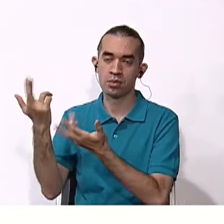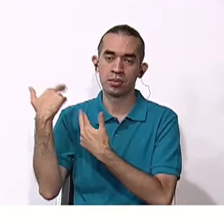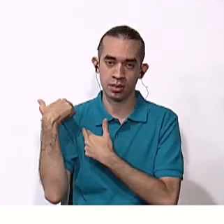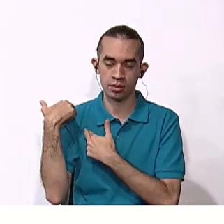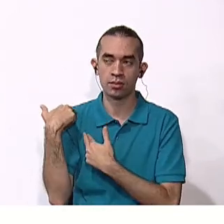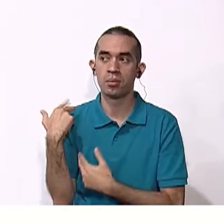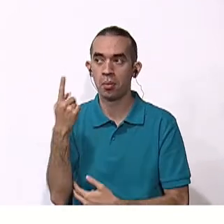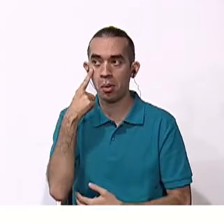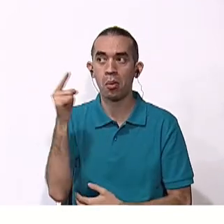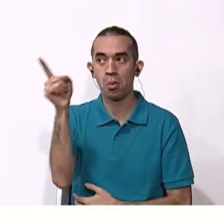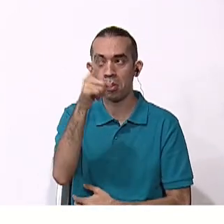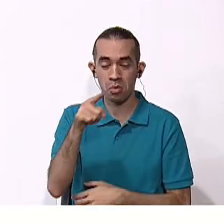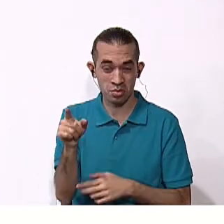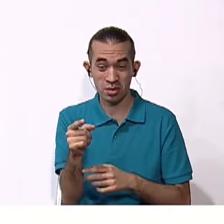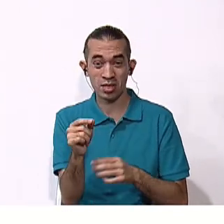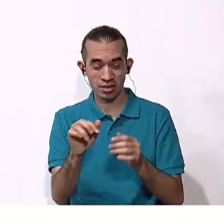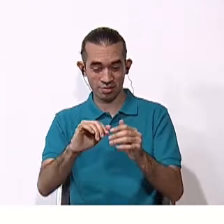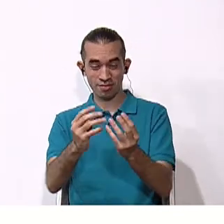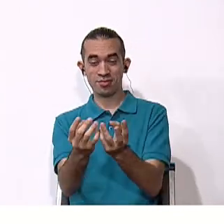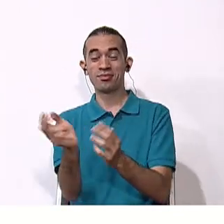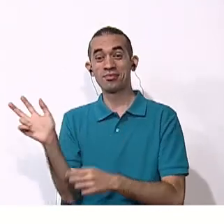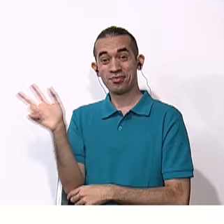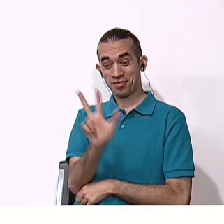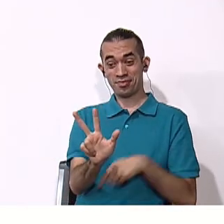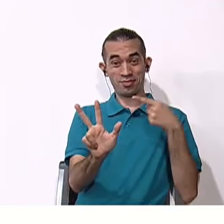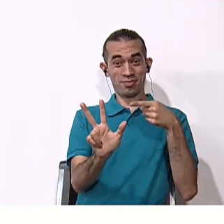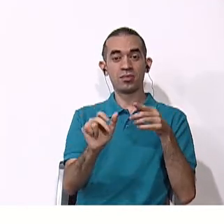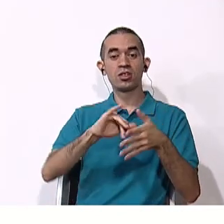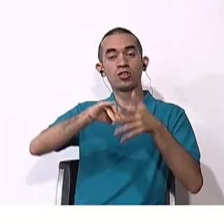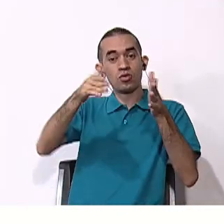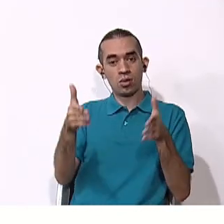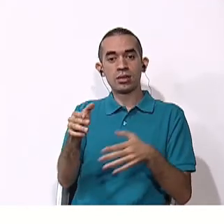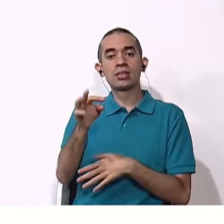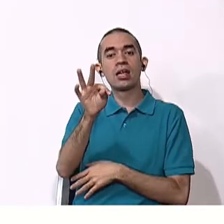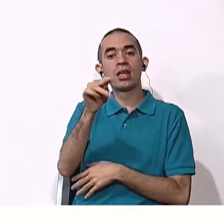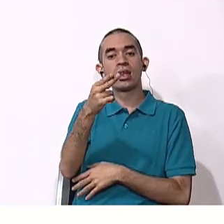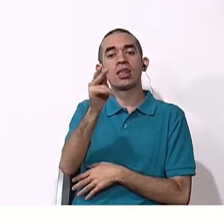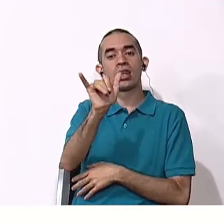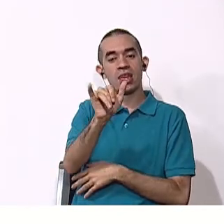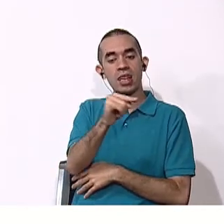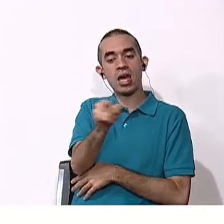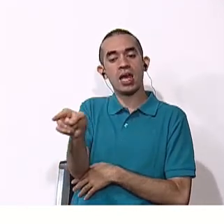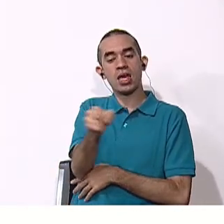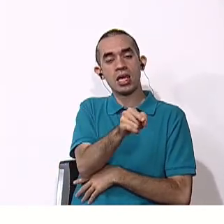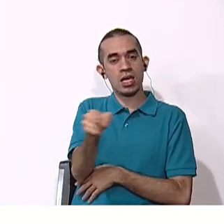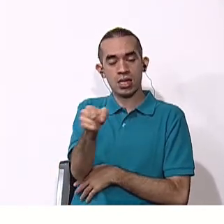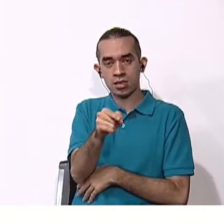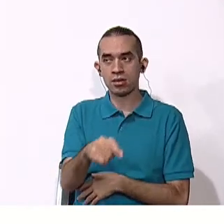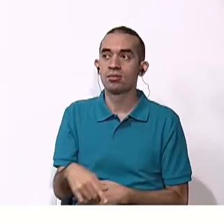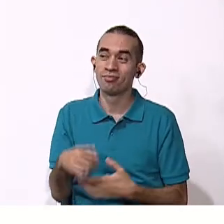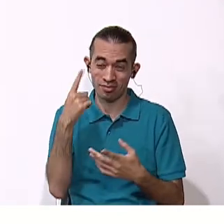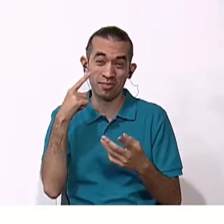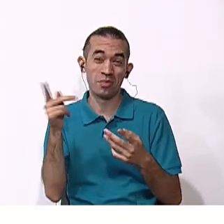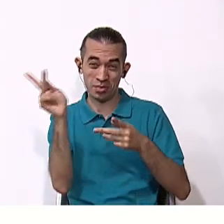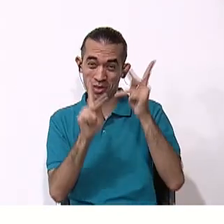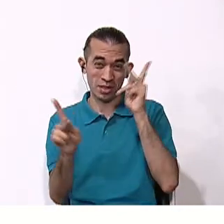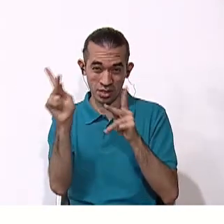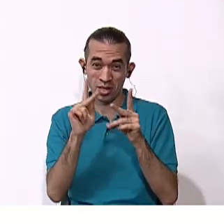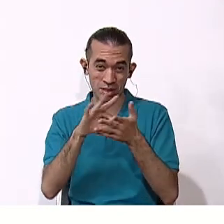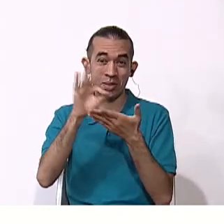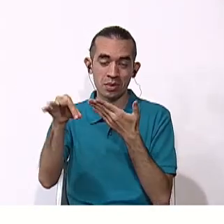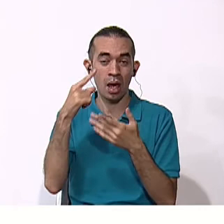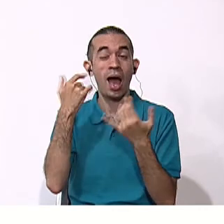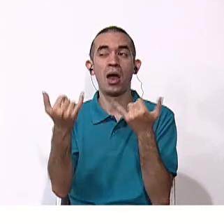they are the students. Very good. Those are people at school. Now